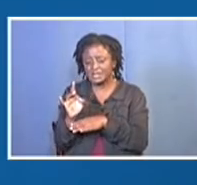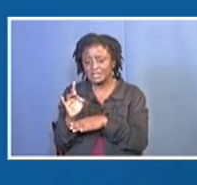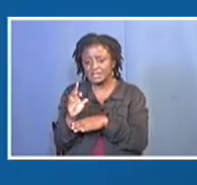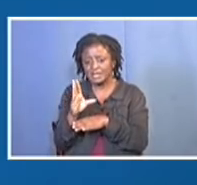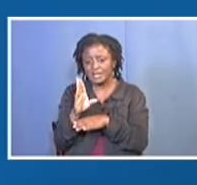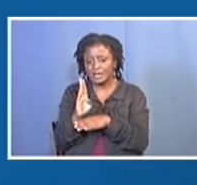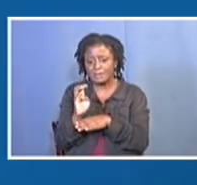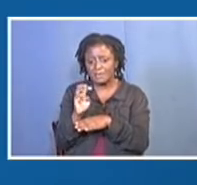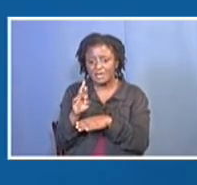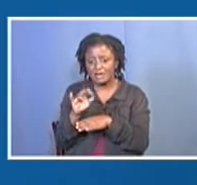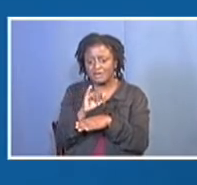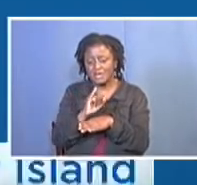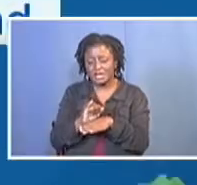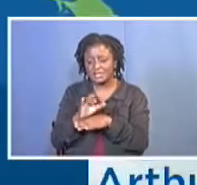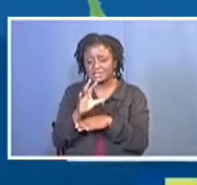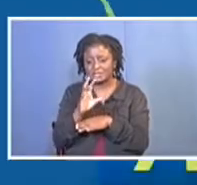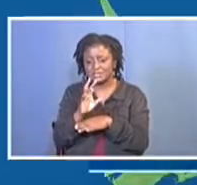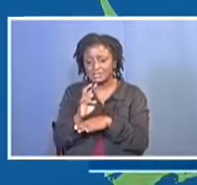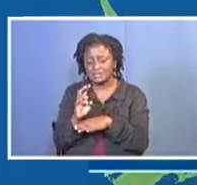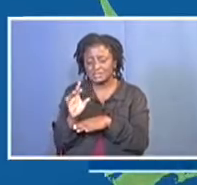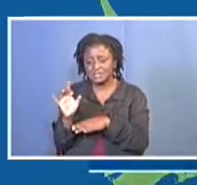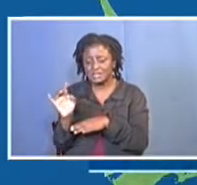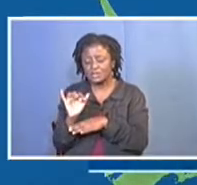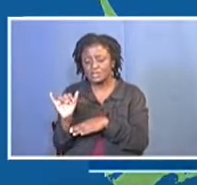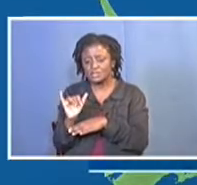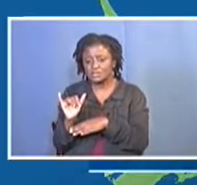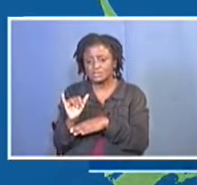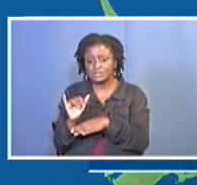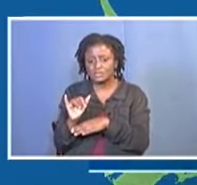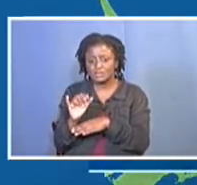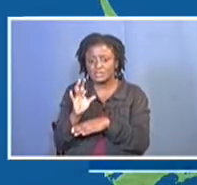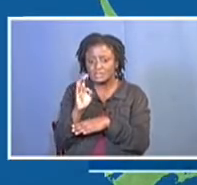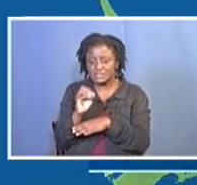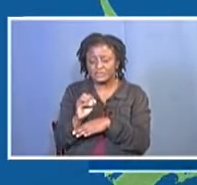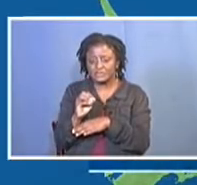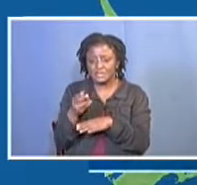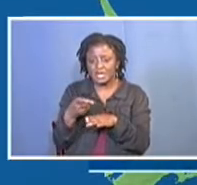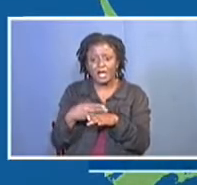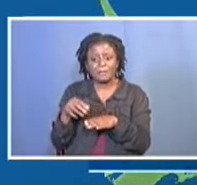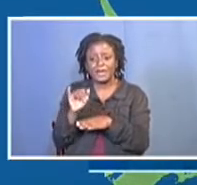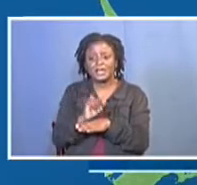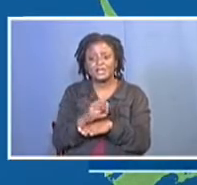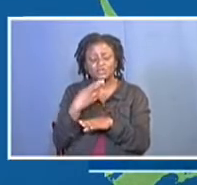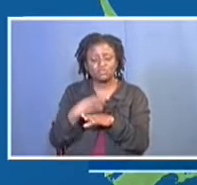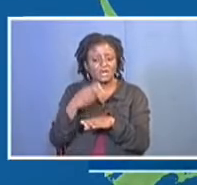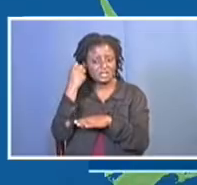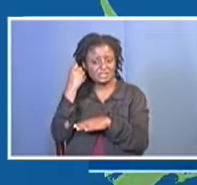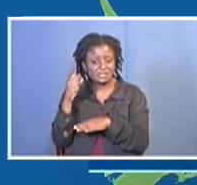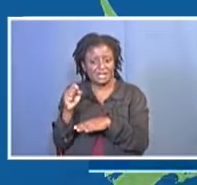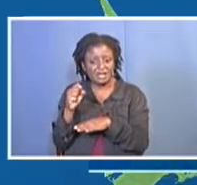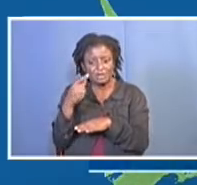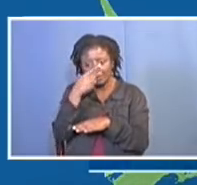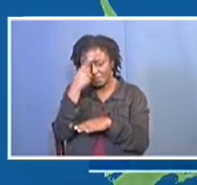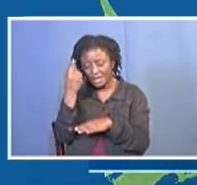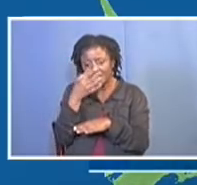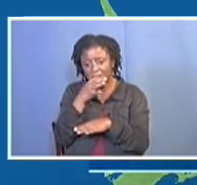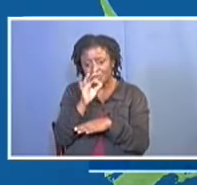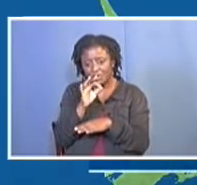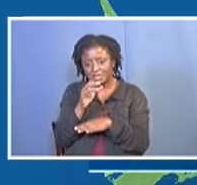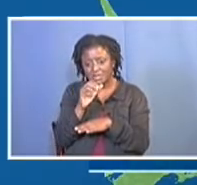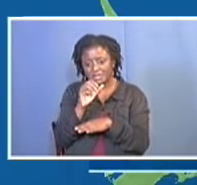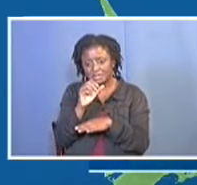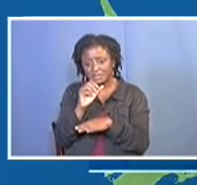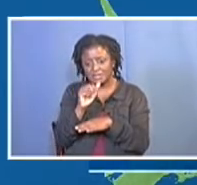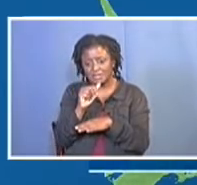as well. Allenstown, Bimini, 72 degrees, 70 in Harbor Island. Rock, Sandy, Lutra, Black Point, Exuma, and Camp Space, St. Andrews